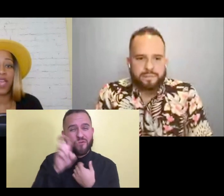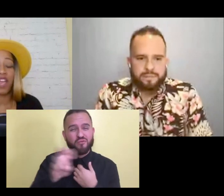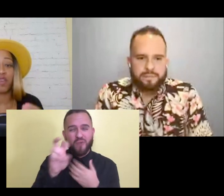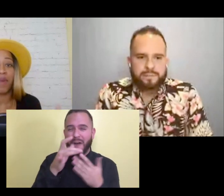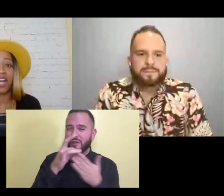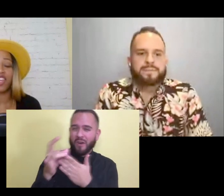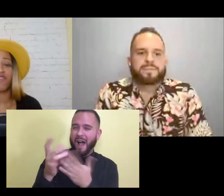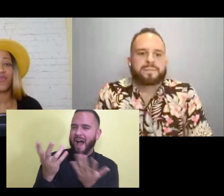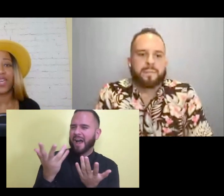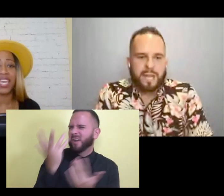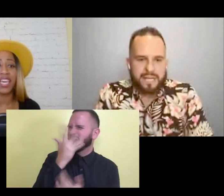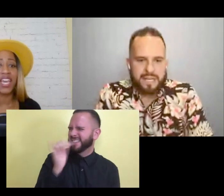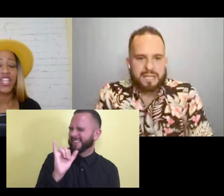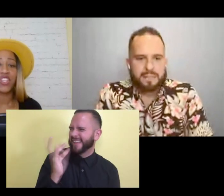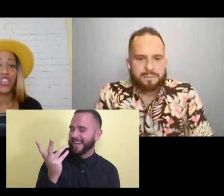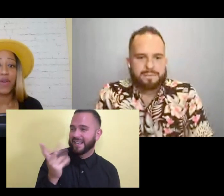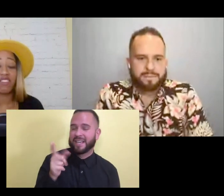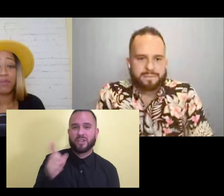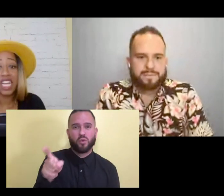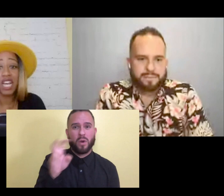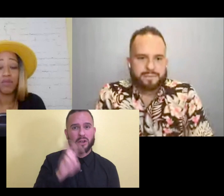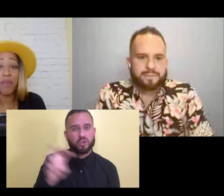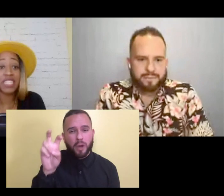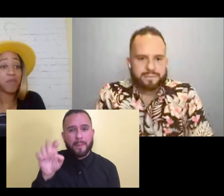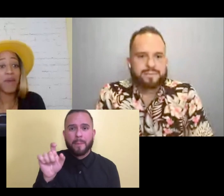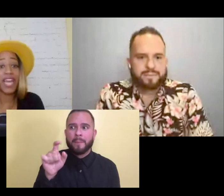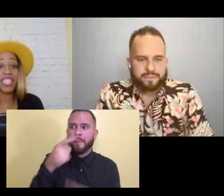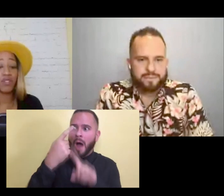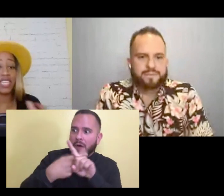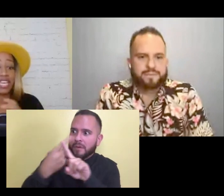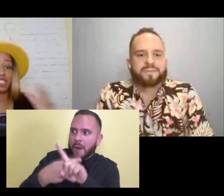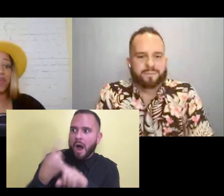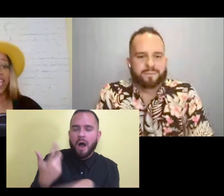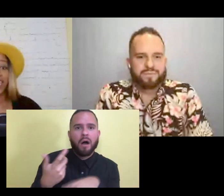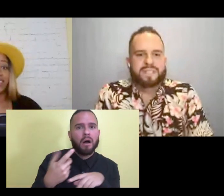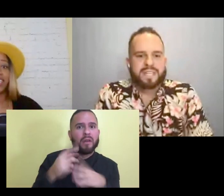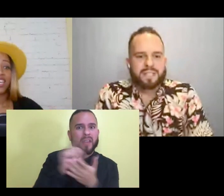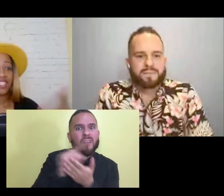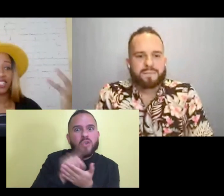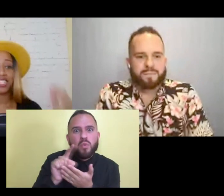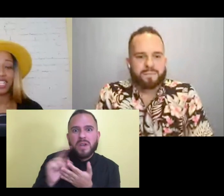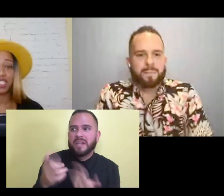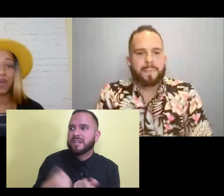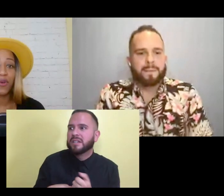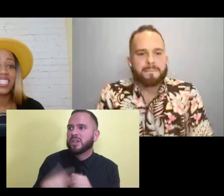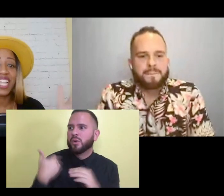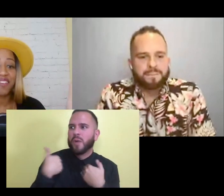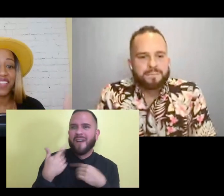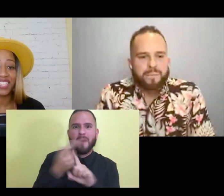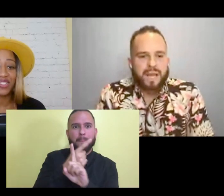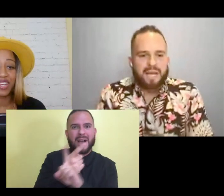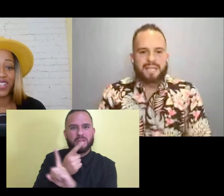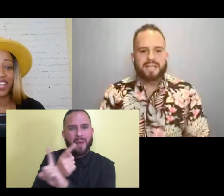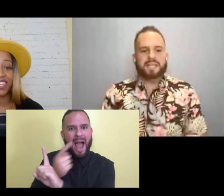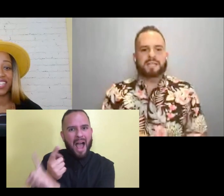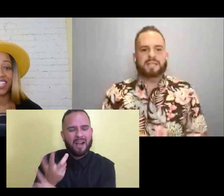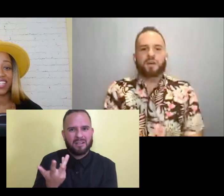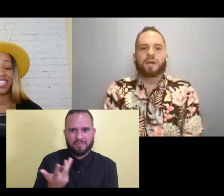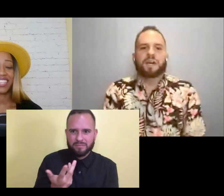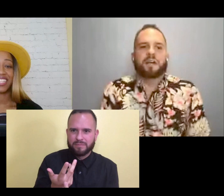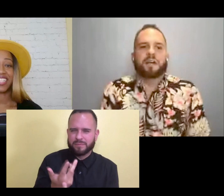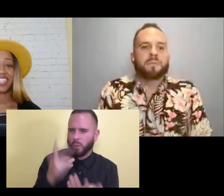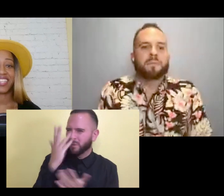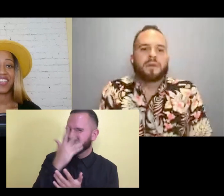on a trip every month, every week? Yeah, Do you have sometimes back to back? Then you take a yeah. space. So tell us about what's life like as a travel Yeah,